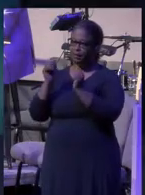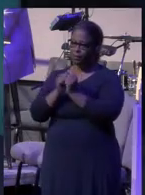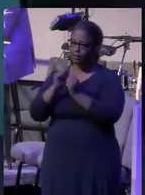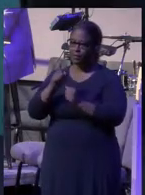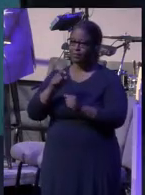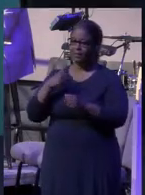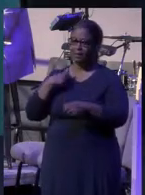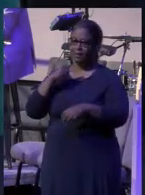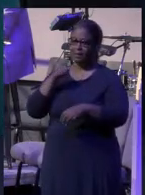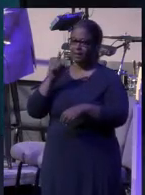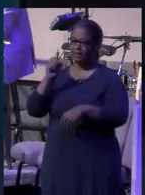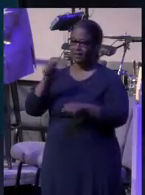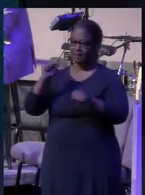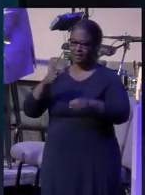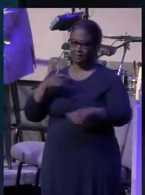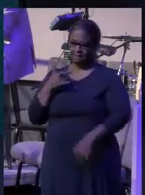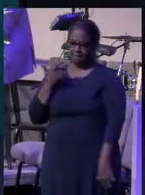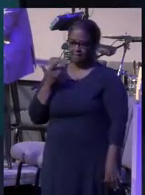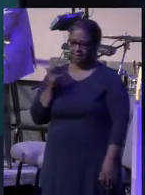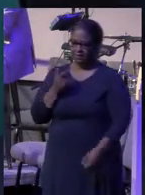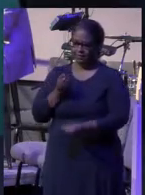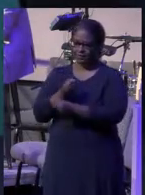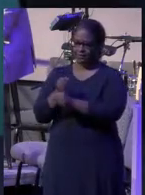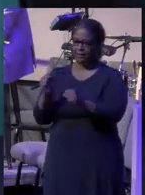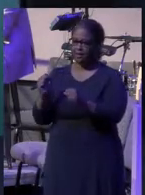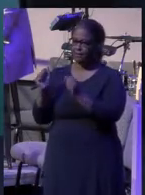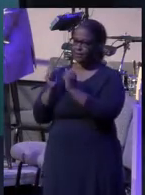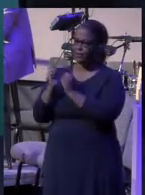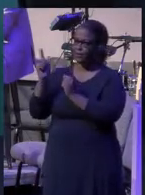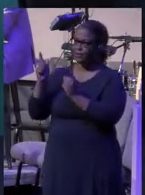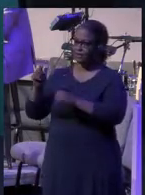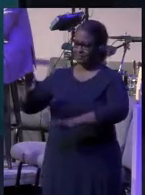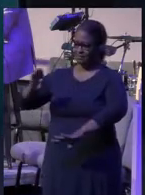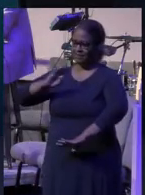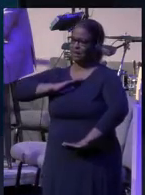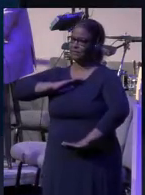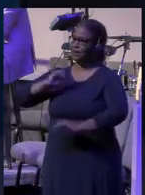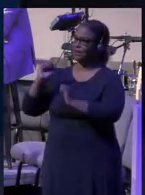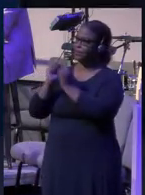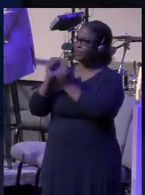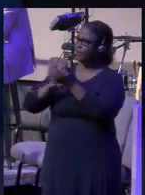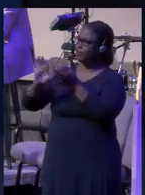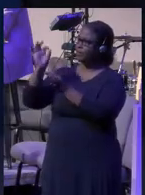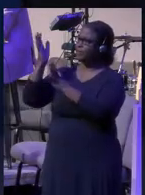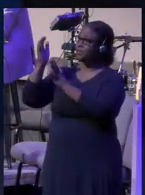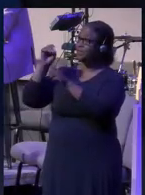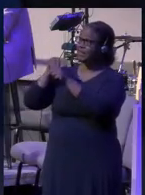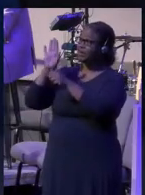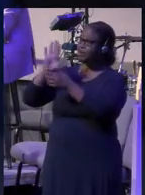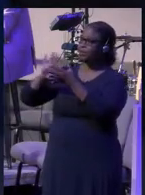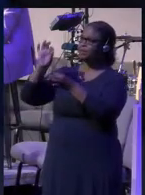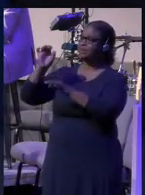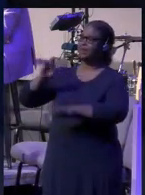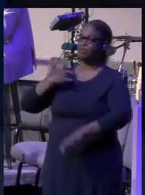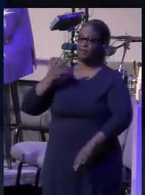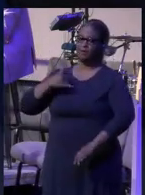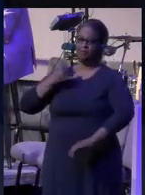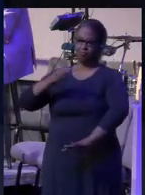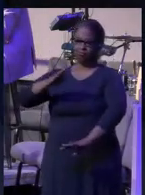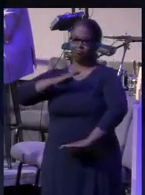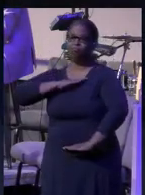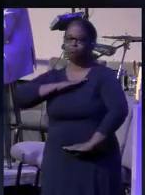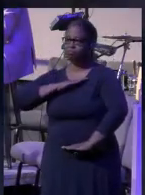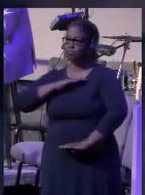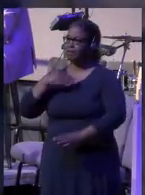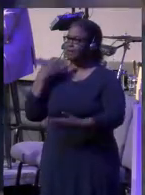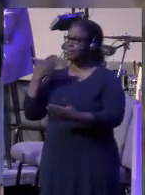feel safe in your hands, Lord God, and satisfied, Lord, in your presence, Lord Jesus. I thank you for it, Jesus. In